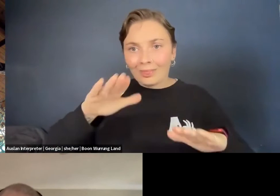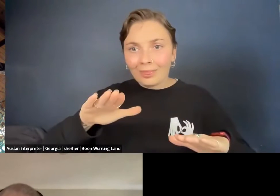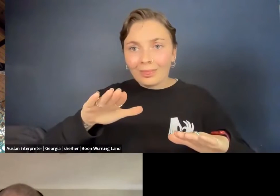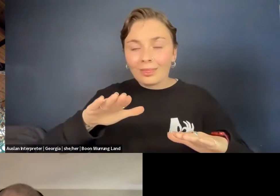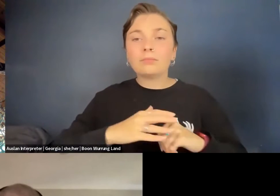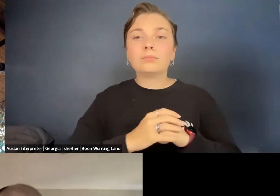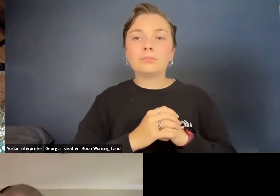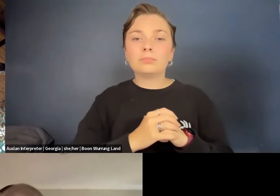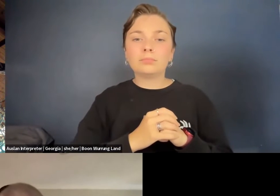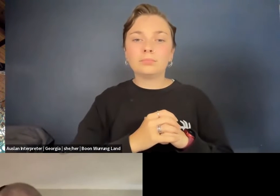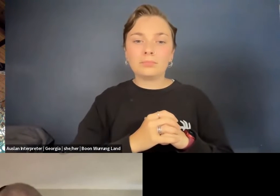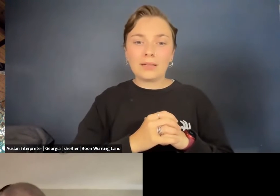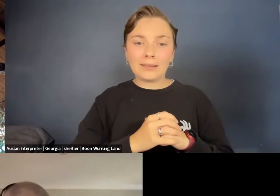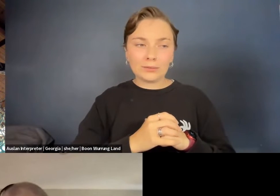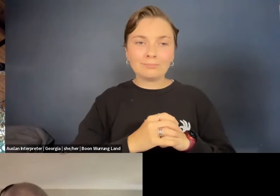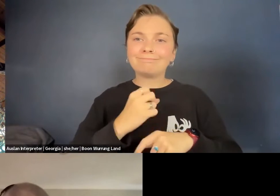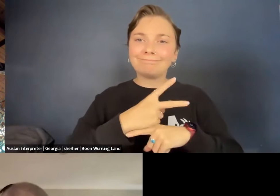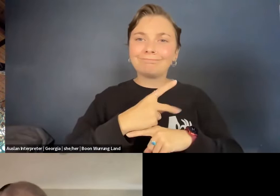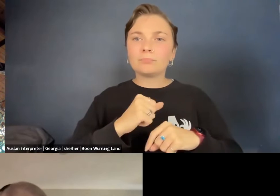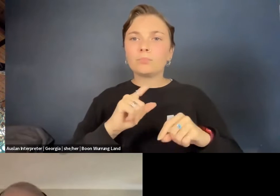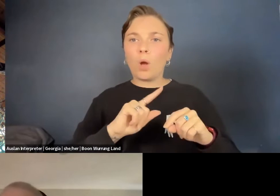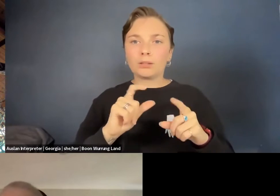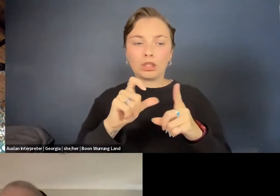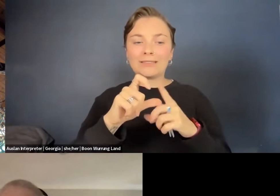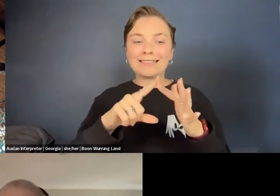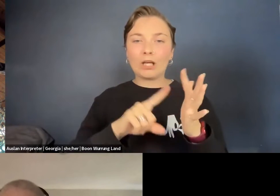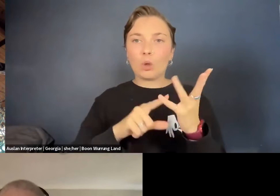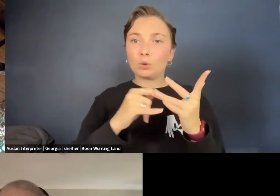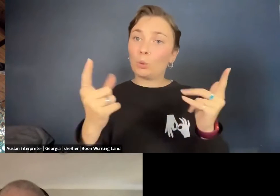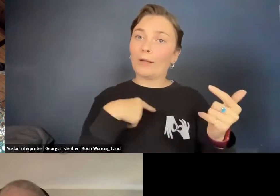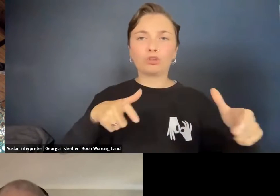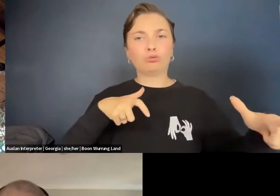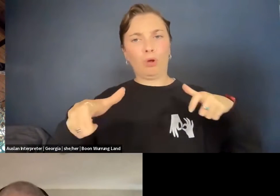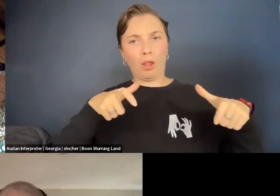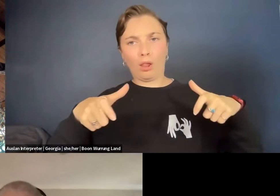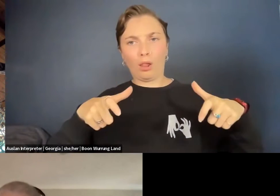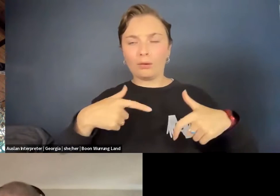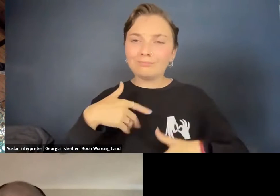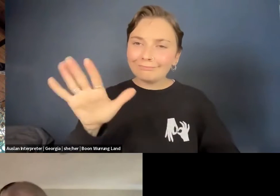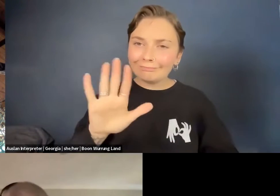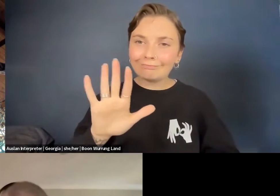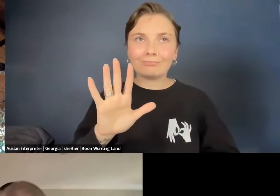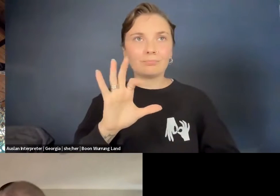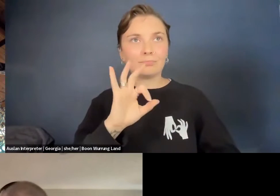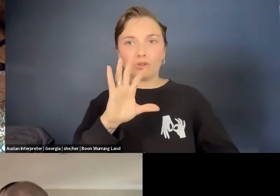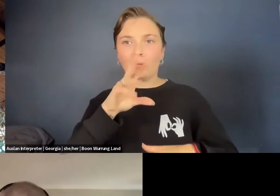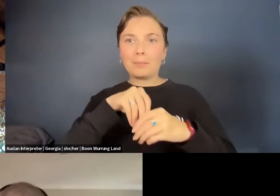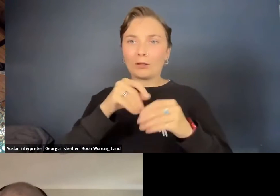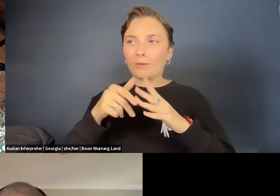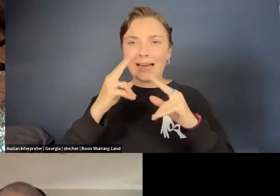to get past our delusion that we are in control of and not a part of